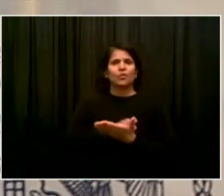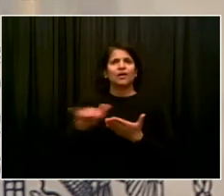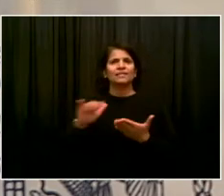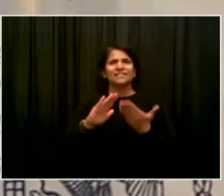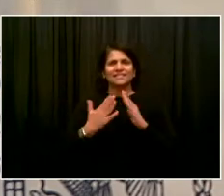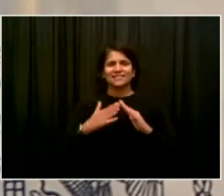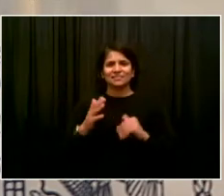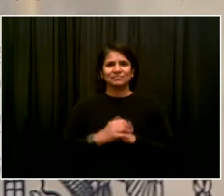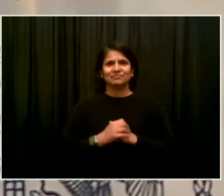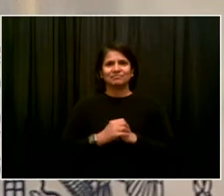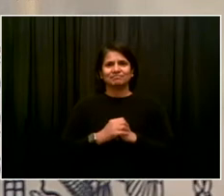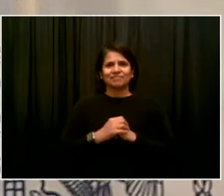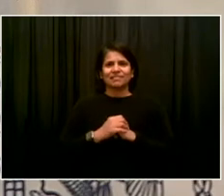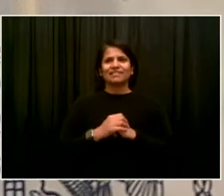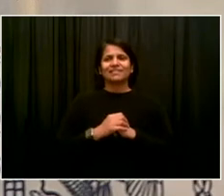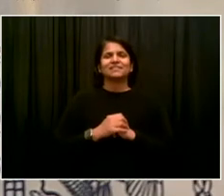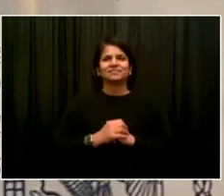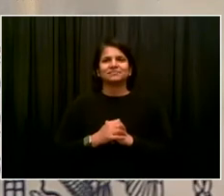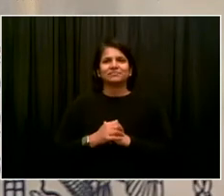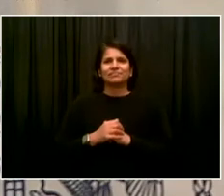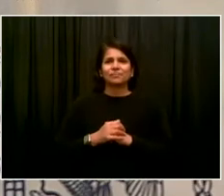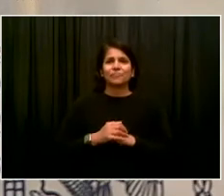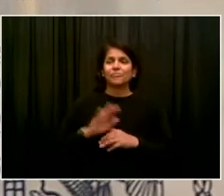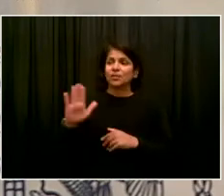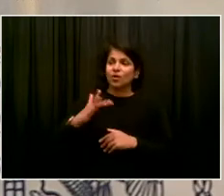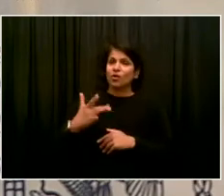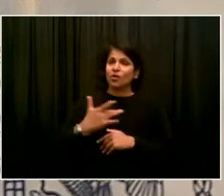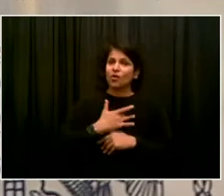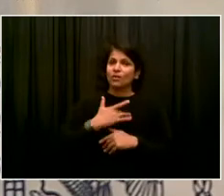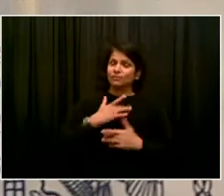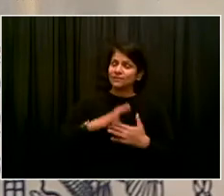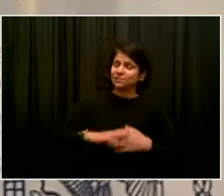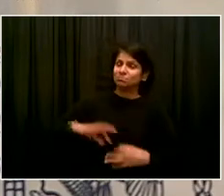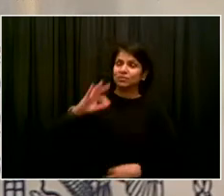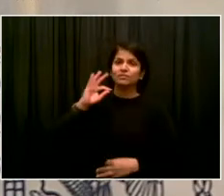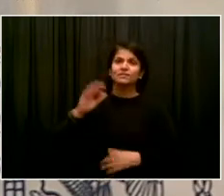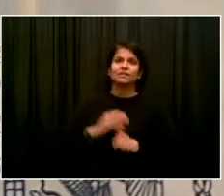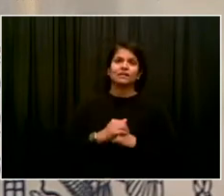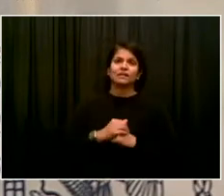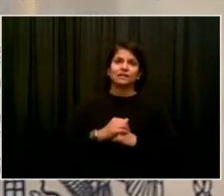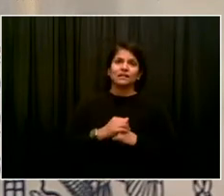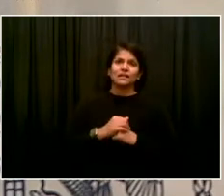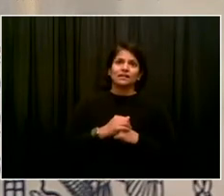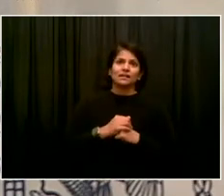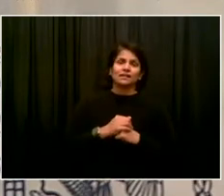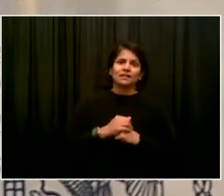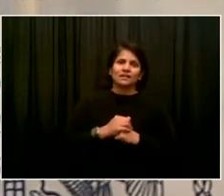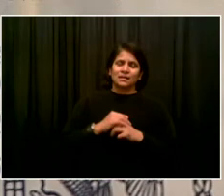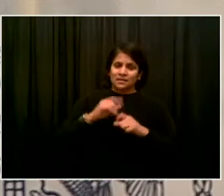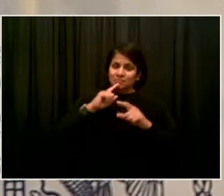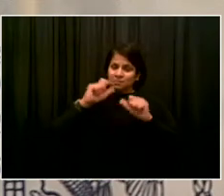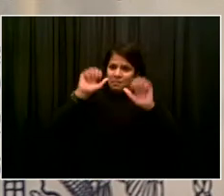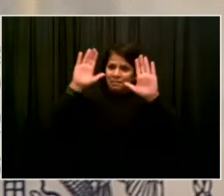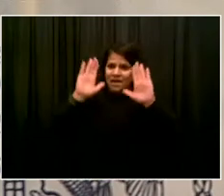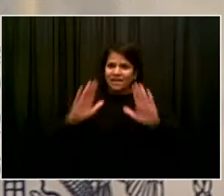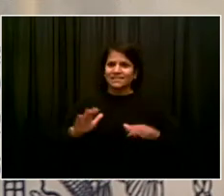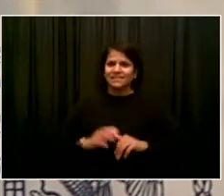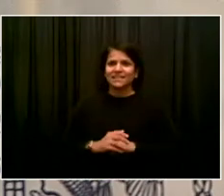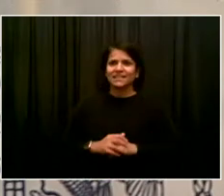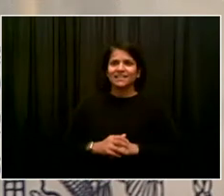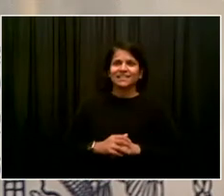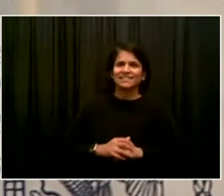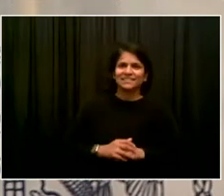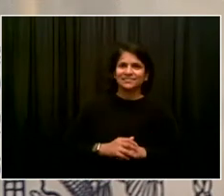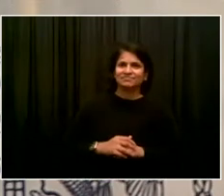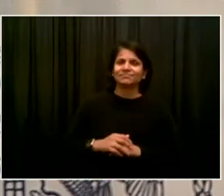you, your heart, your soul, your feet are on the ground always. It has moved me every single time. And this is one of the last